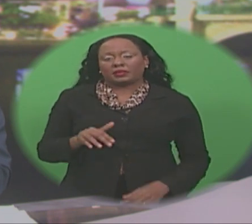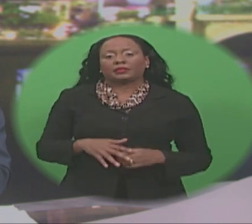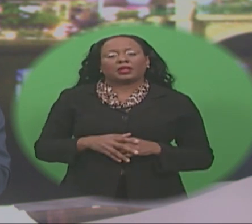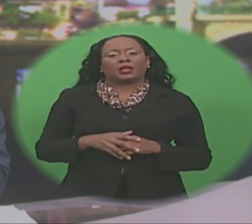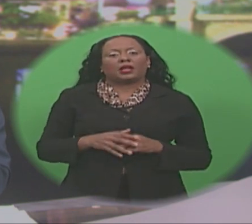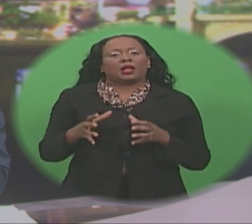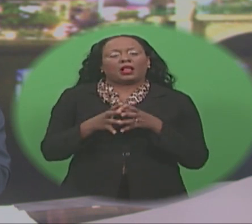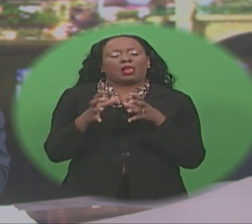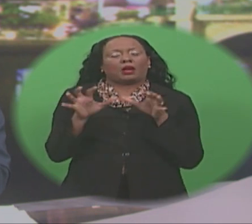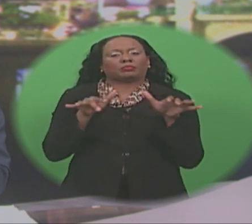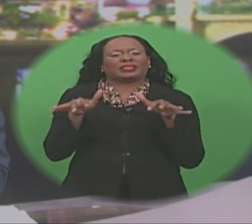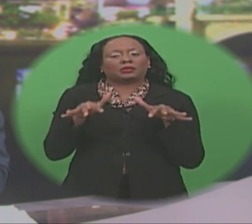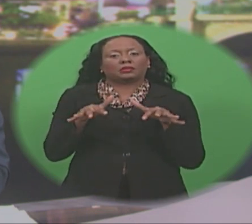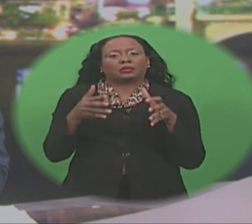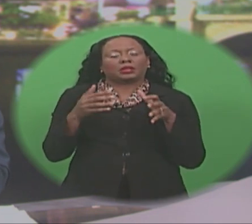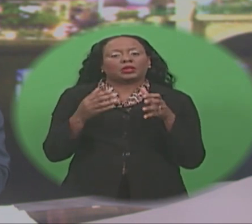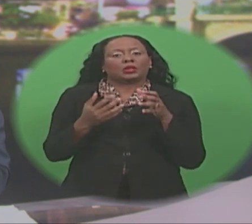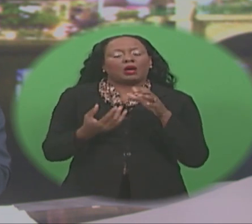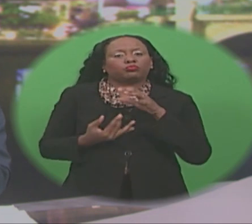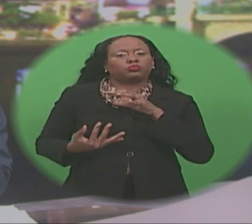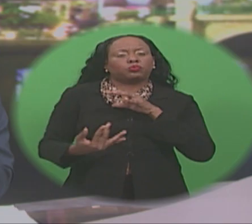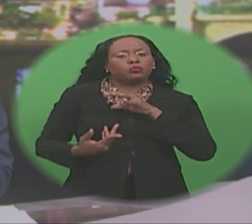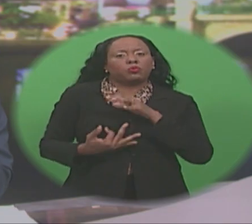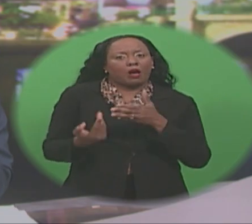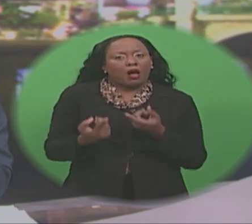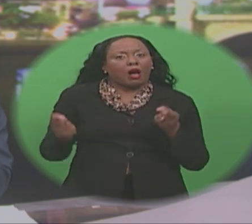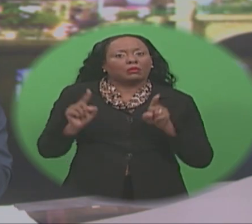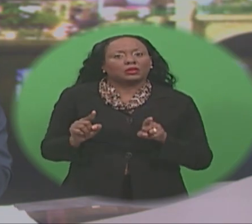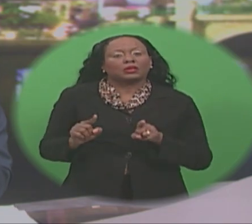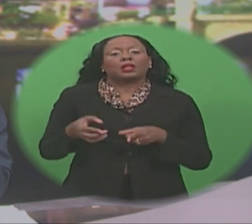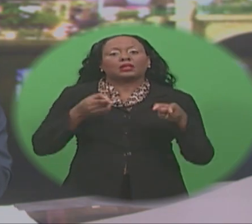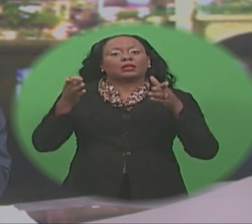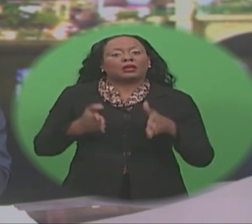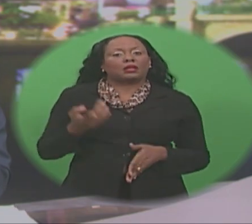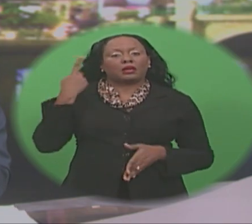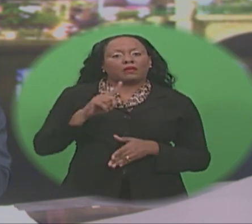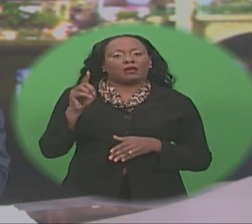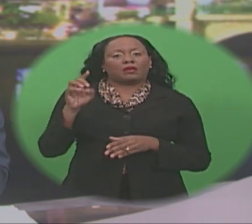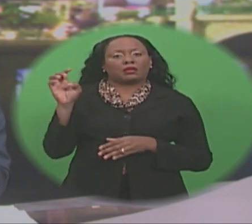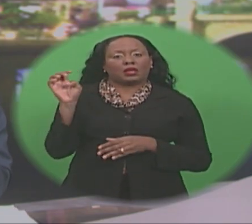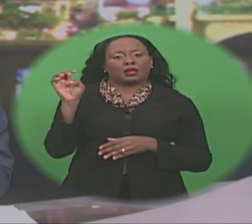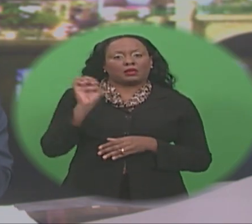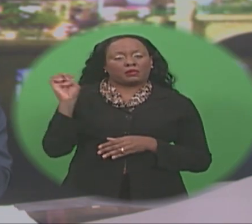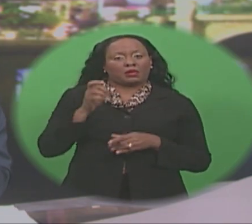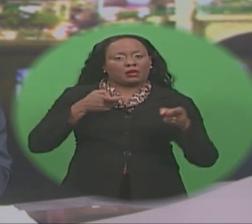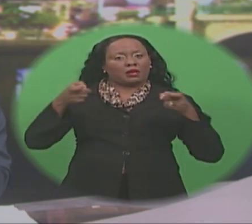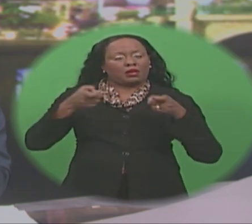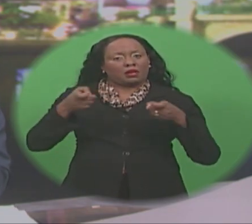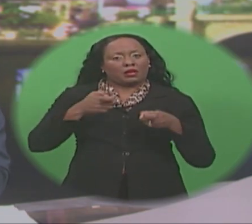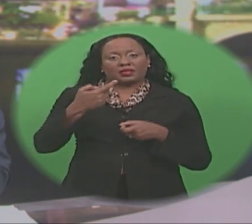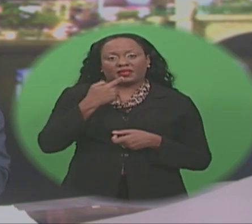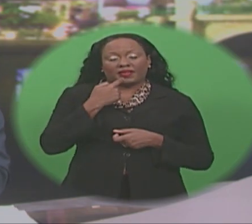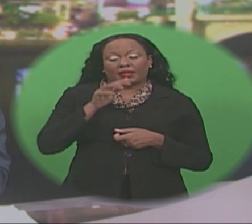and/or fumarolic activity or other unusual activity. Director of the Department of Emergency Management, Carrie Hines, is assuring